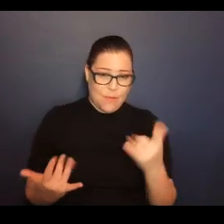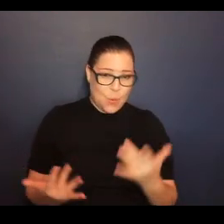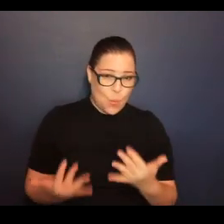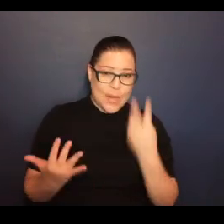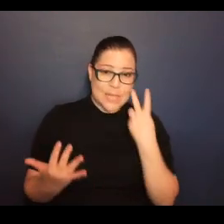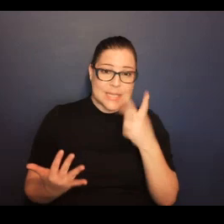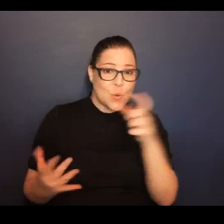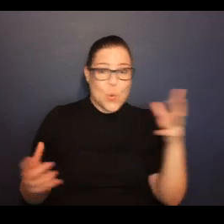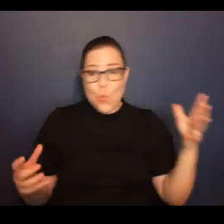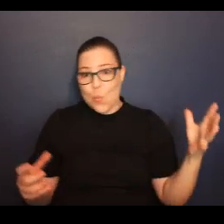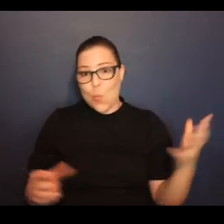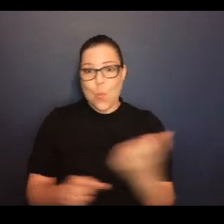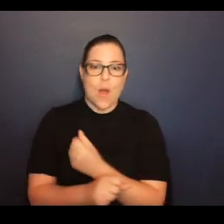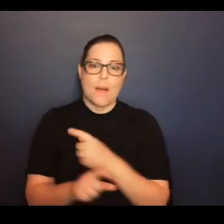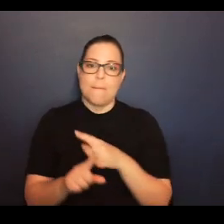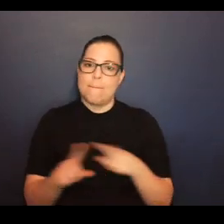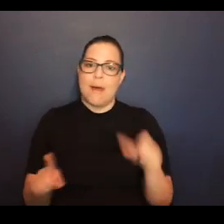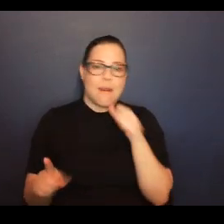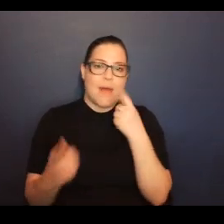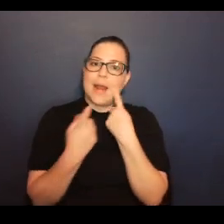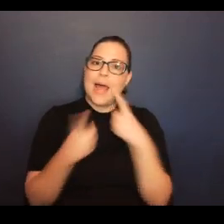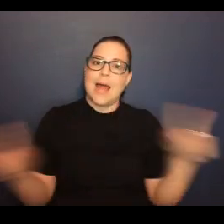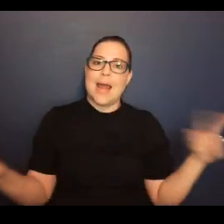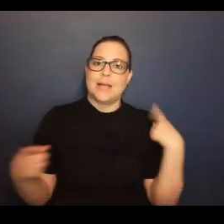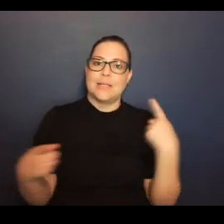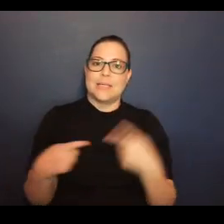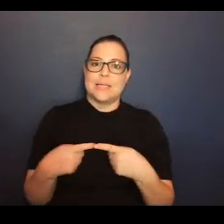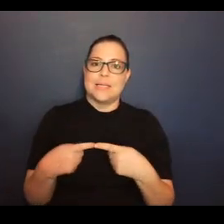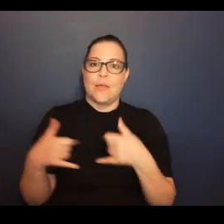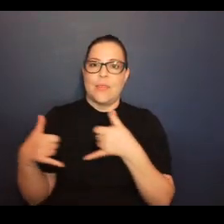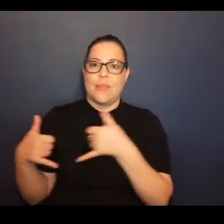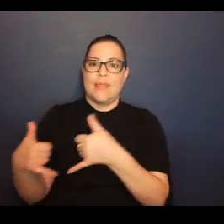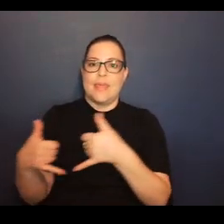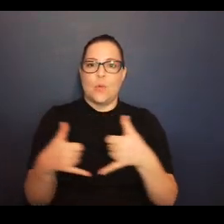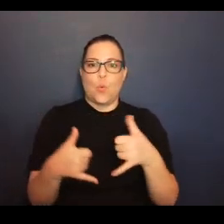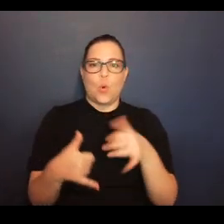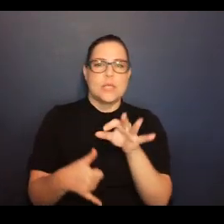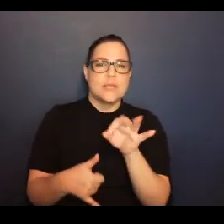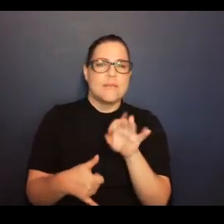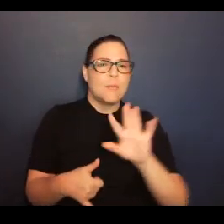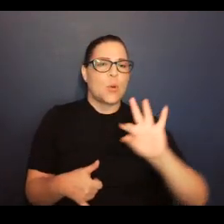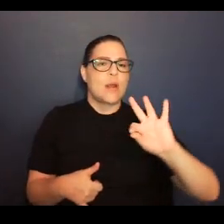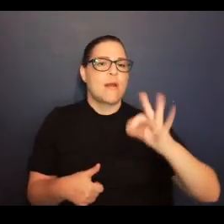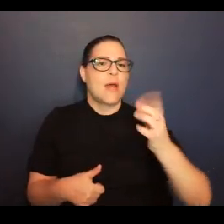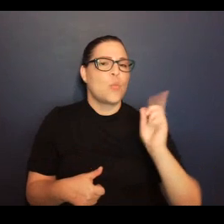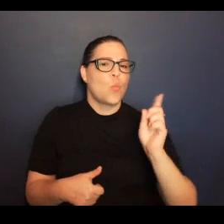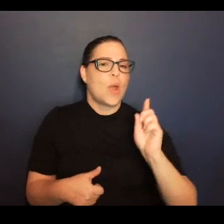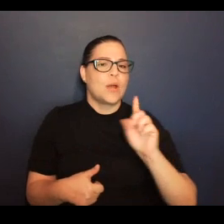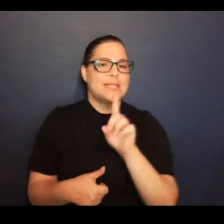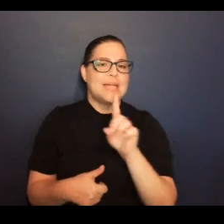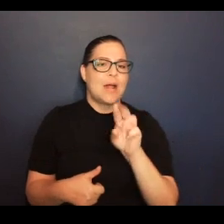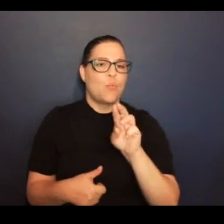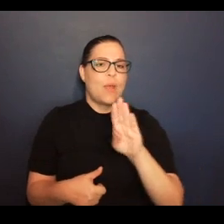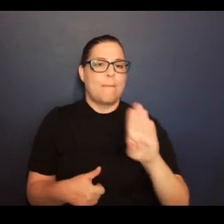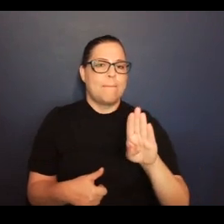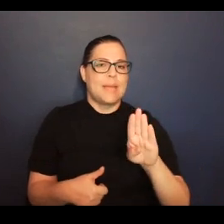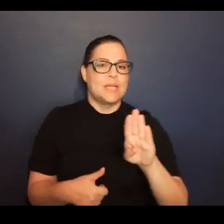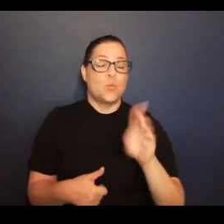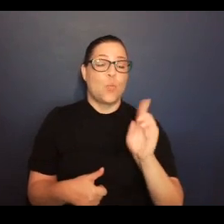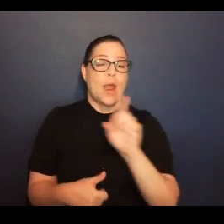the winners were, but we won't be announcing that until the award. February 9th. That's going to take place down in Delray Beach at Deck